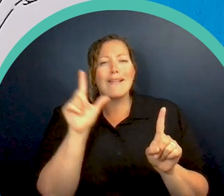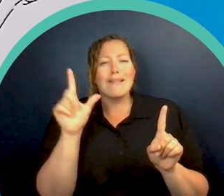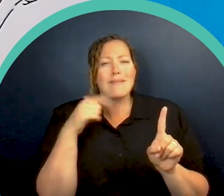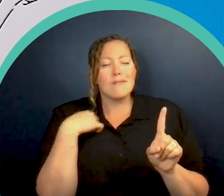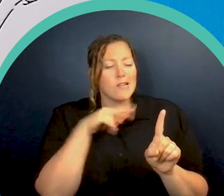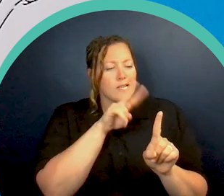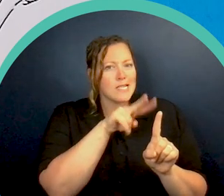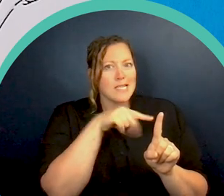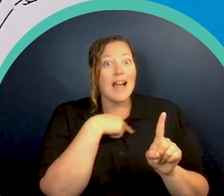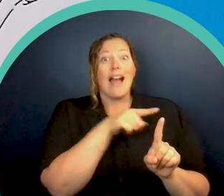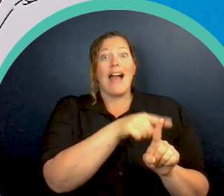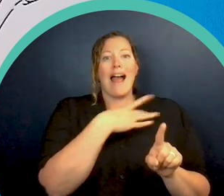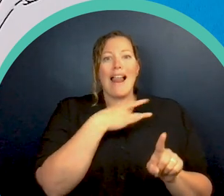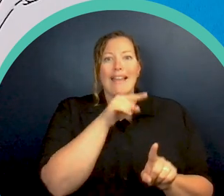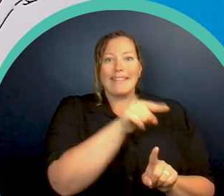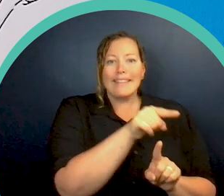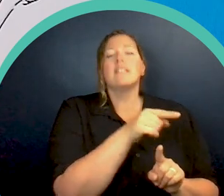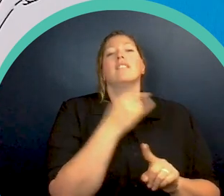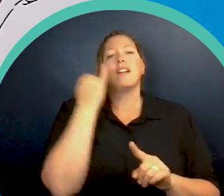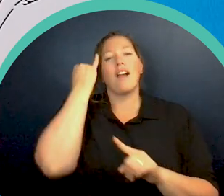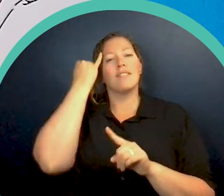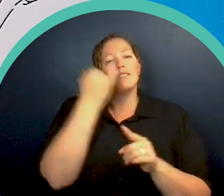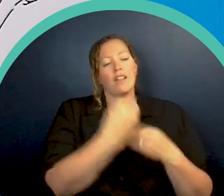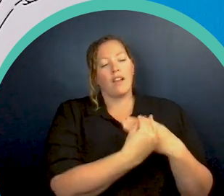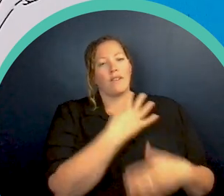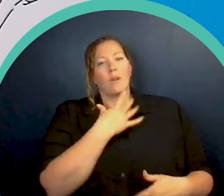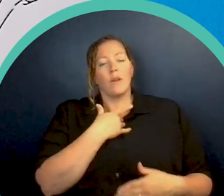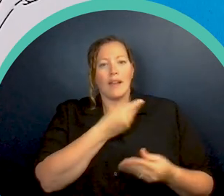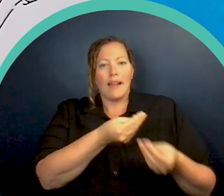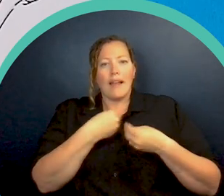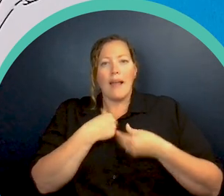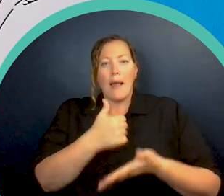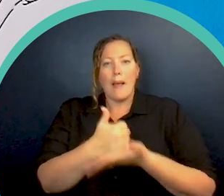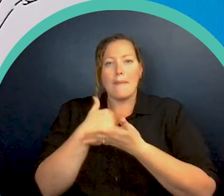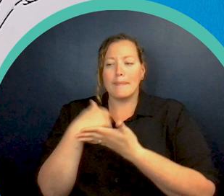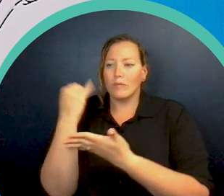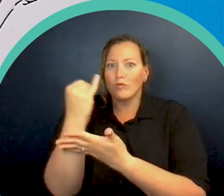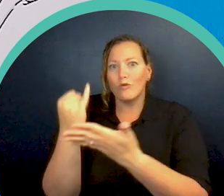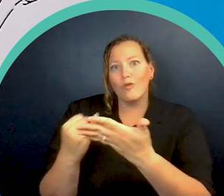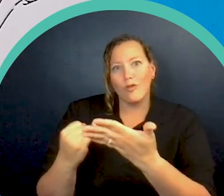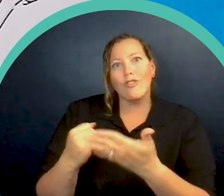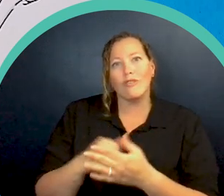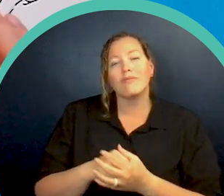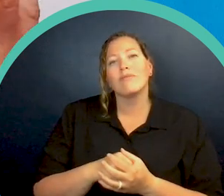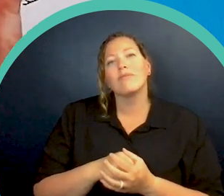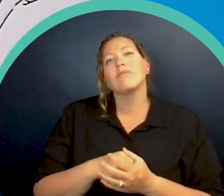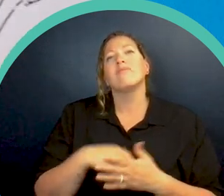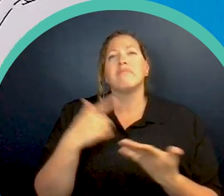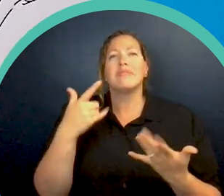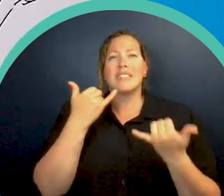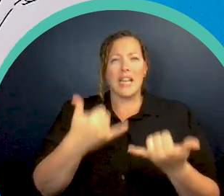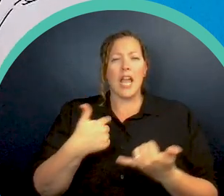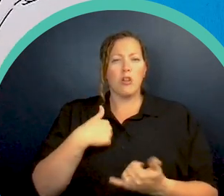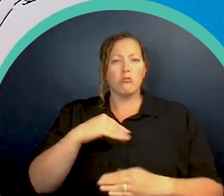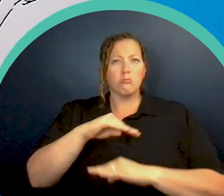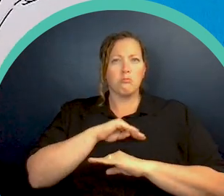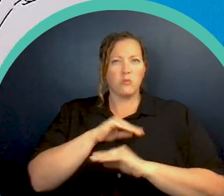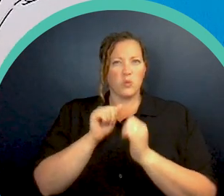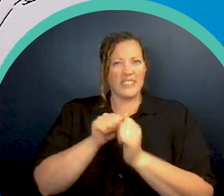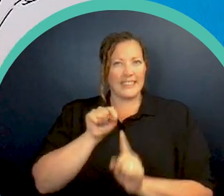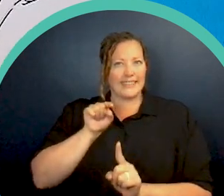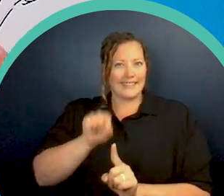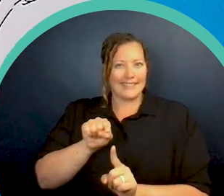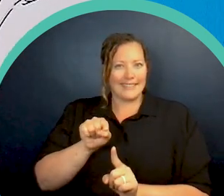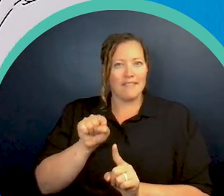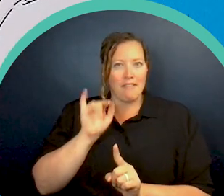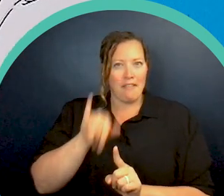sure, when I need a little bit of inspiration, I can just look to that. All right, so I think I'm pretty happy with,